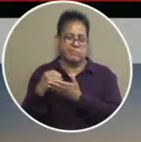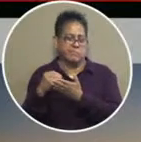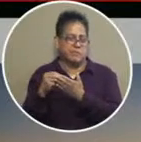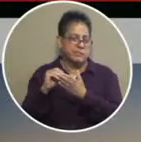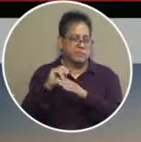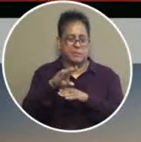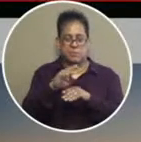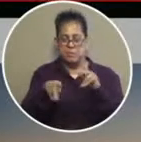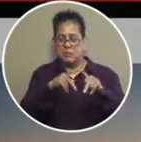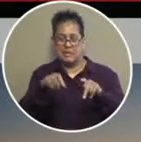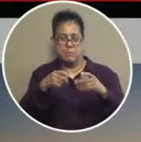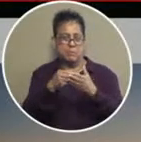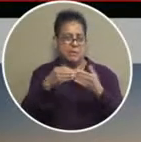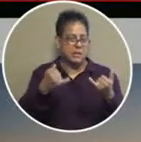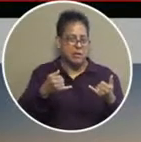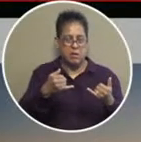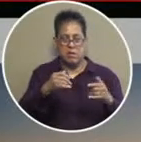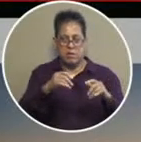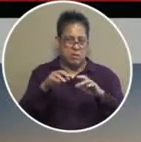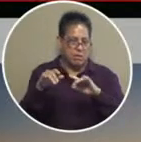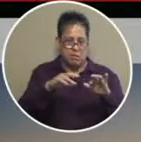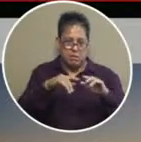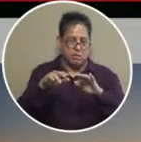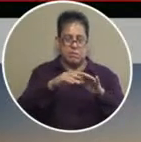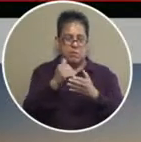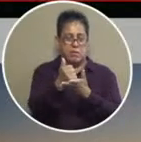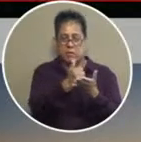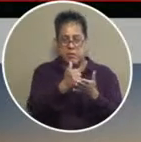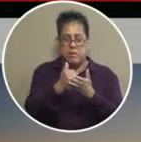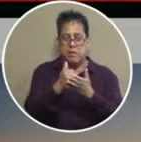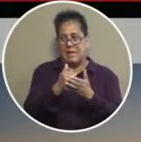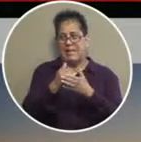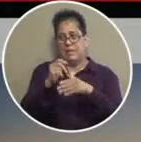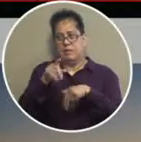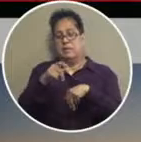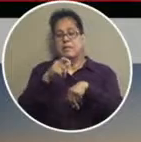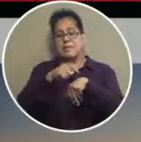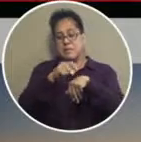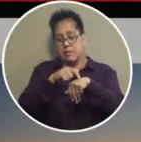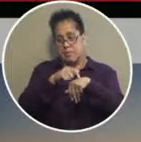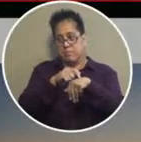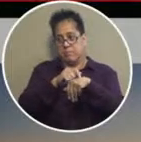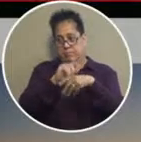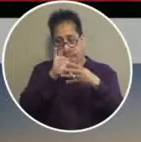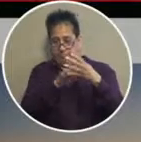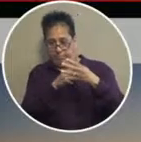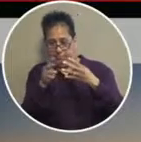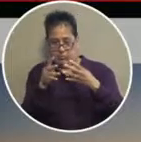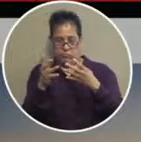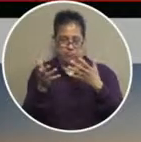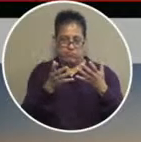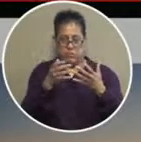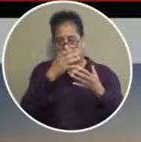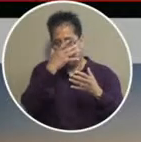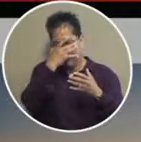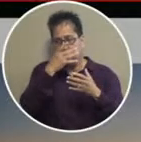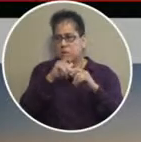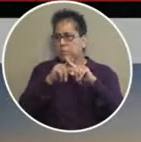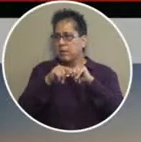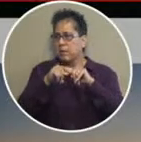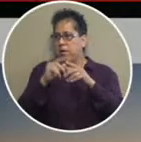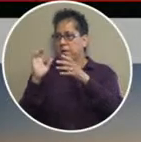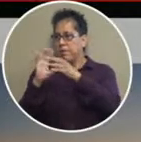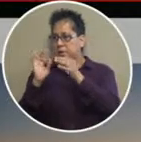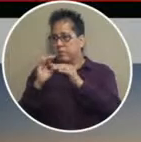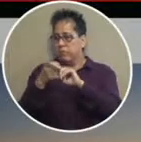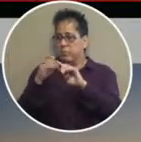People need it right now. This is the timeline that we anticipate for deploying this. Based on comments we received